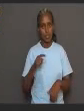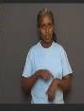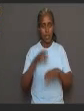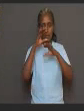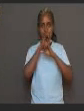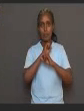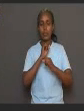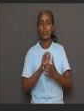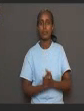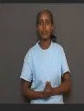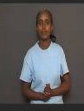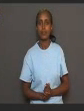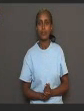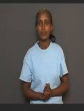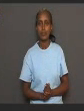Time's up.